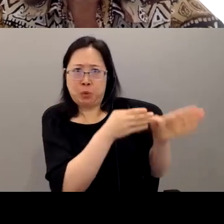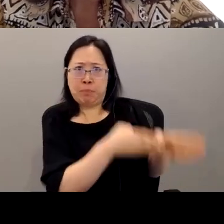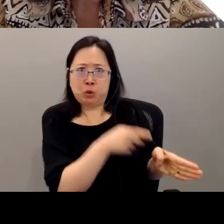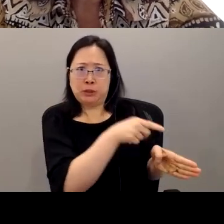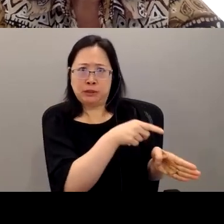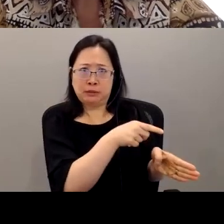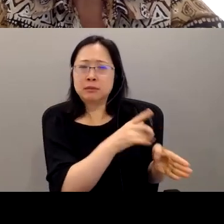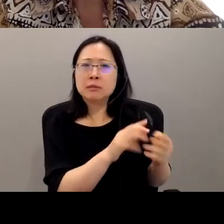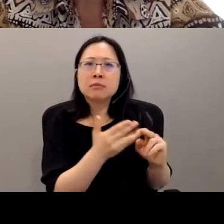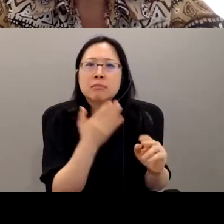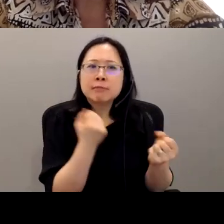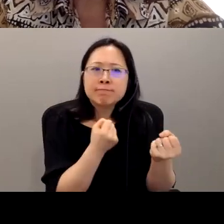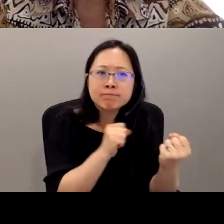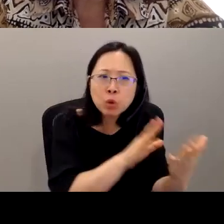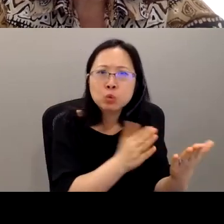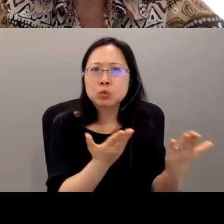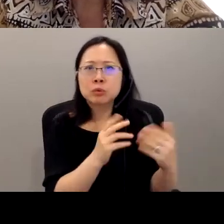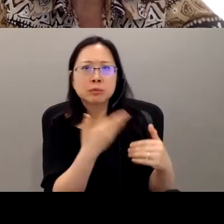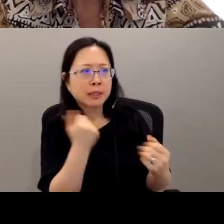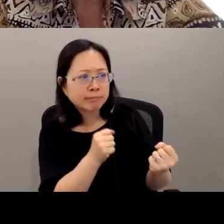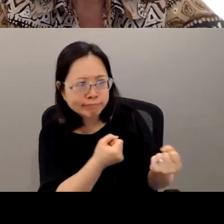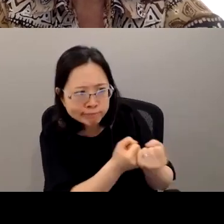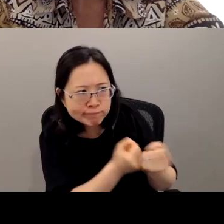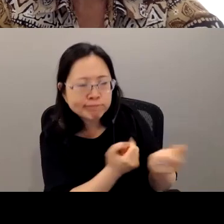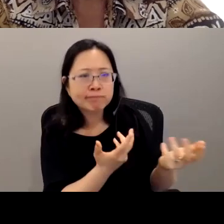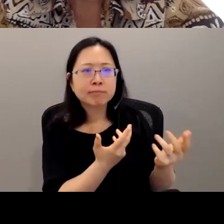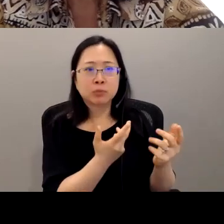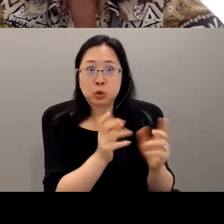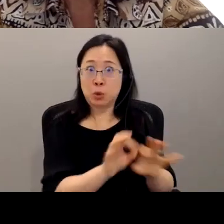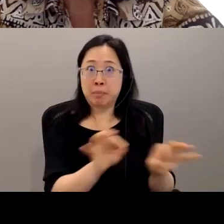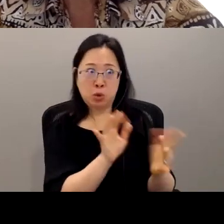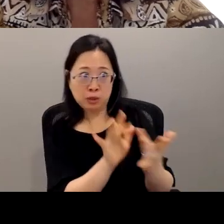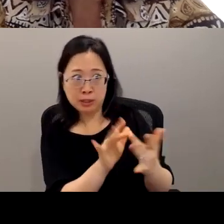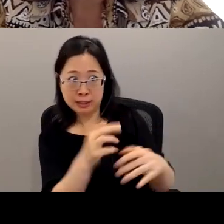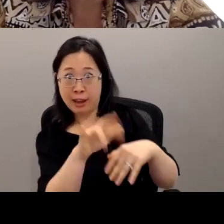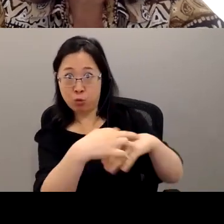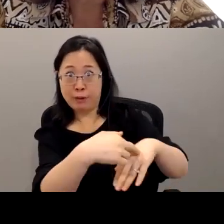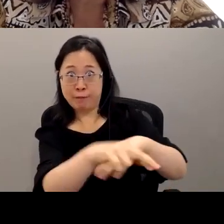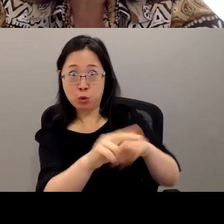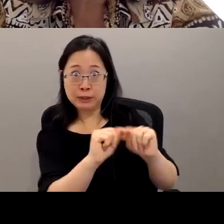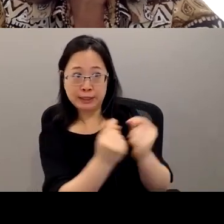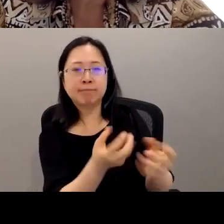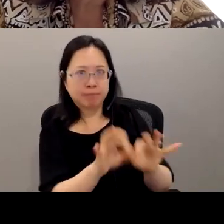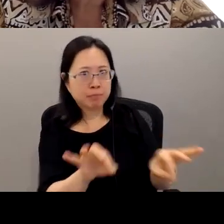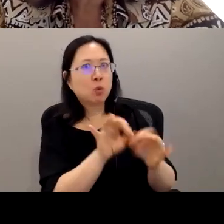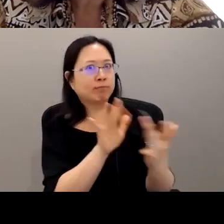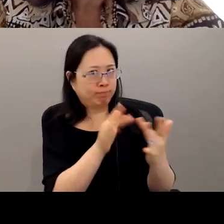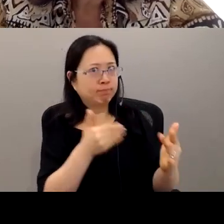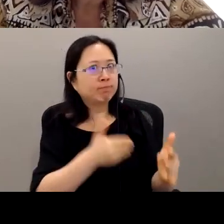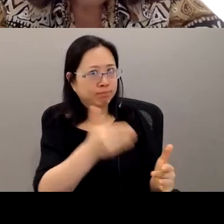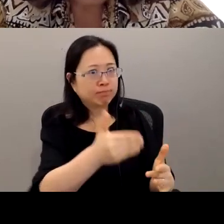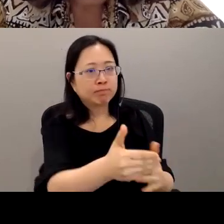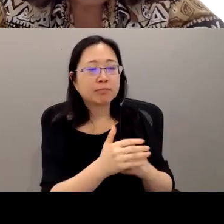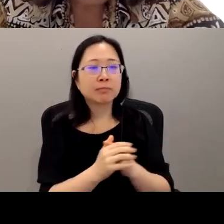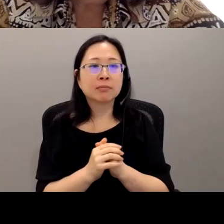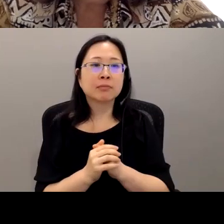them. So keeping in contact with our referral sources is very important.